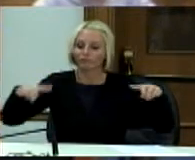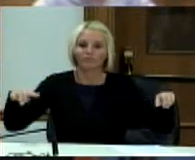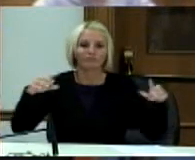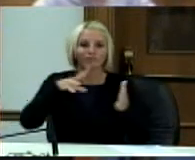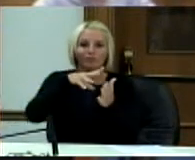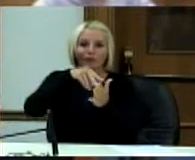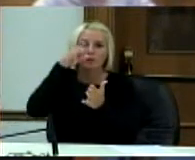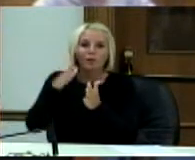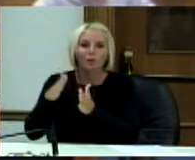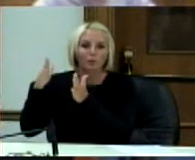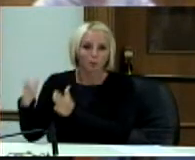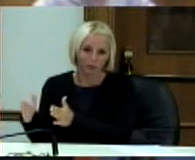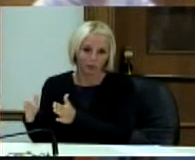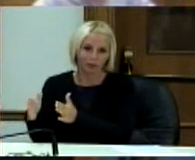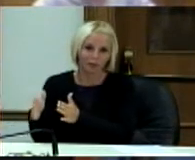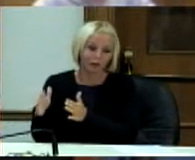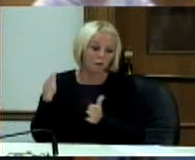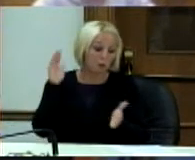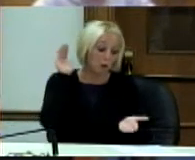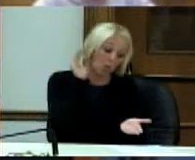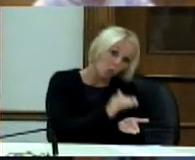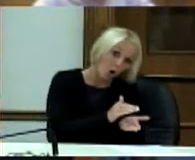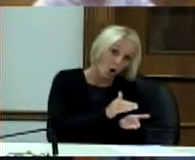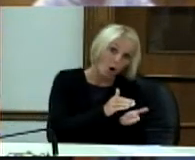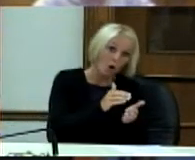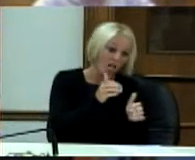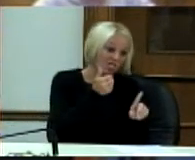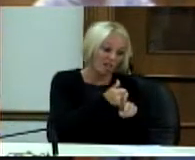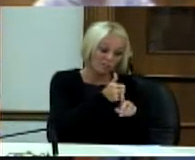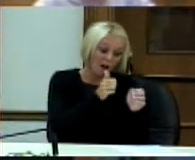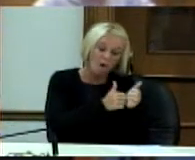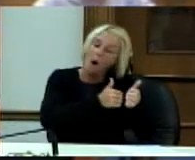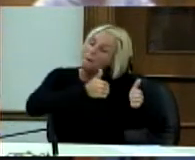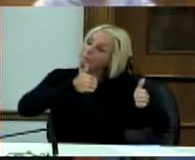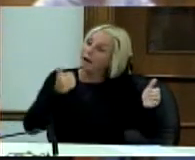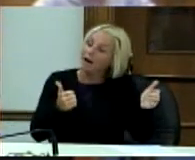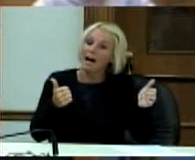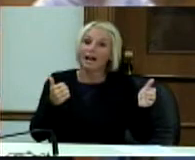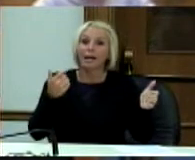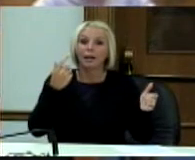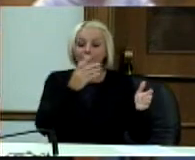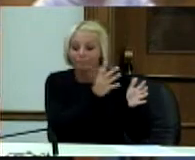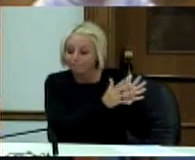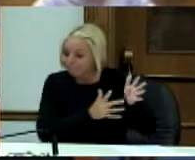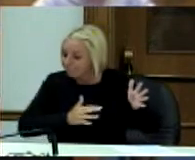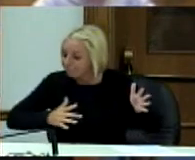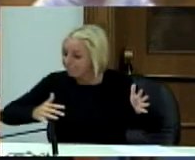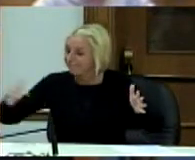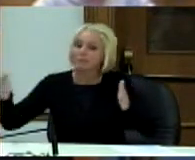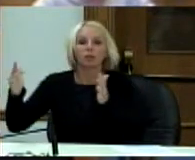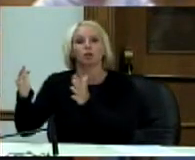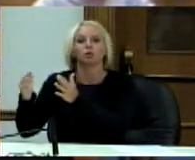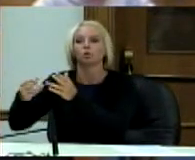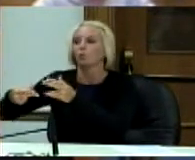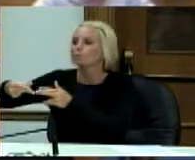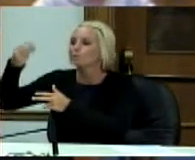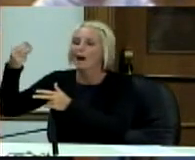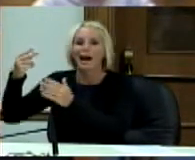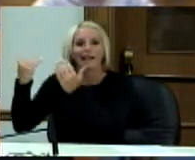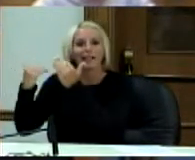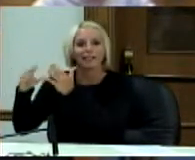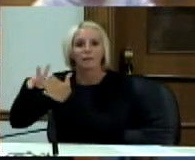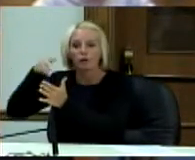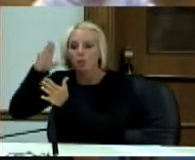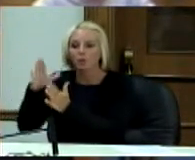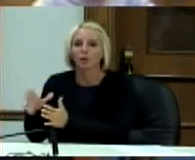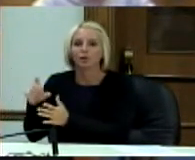very very low learners that are very behind to actually our higher level learners